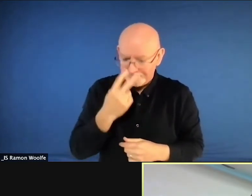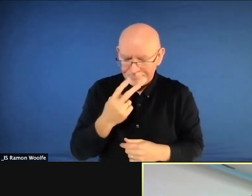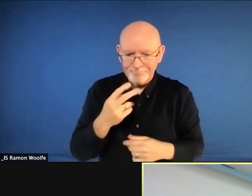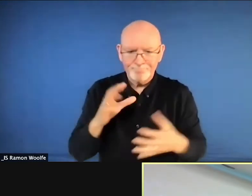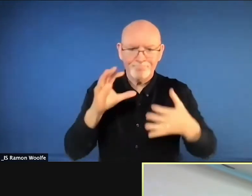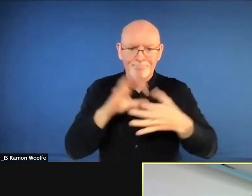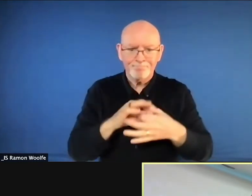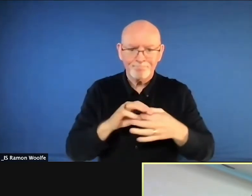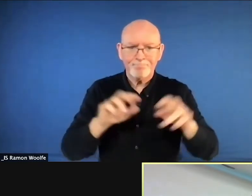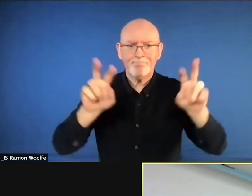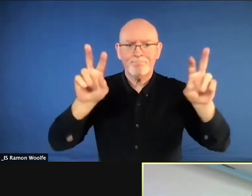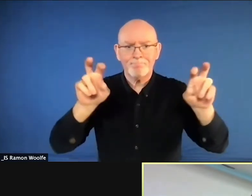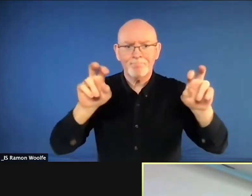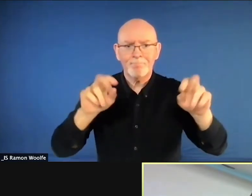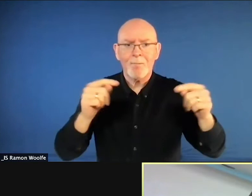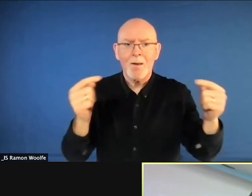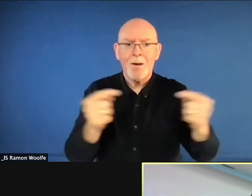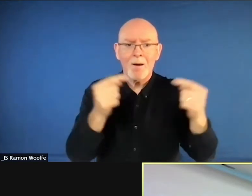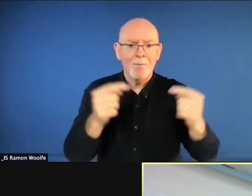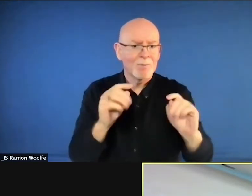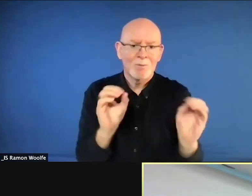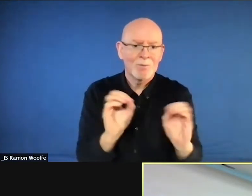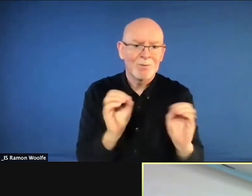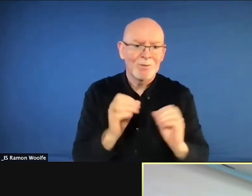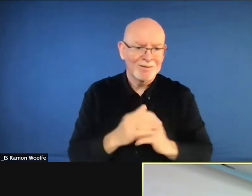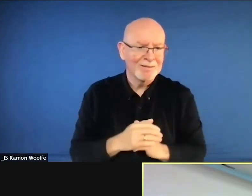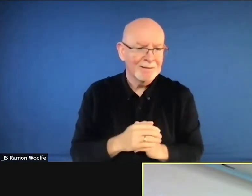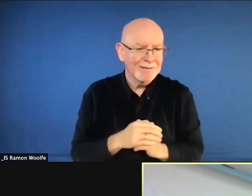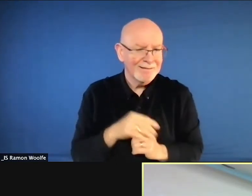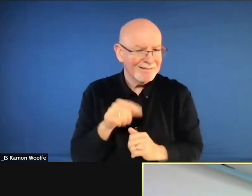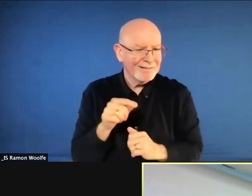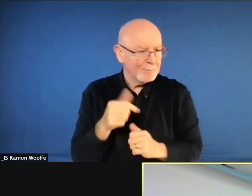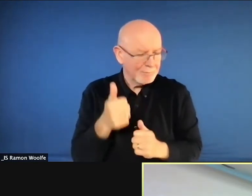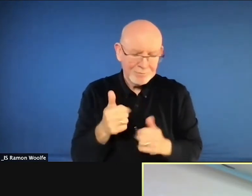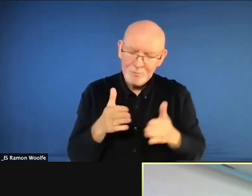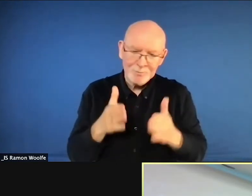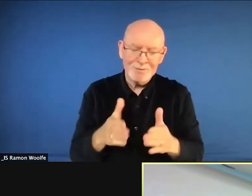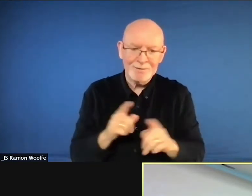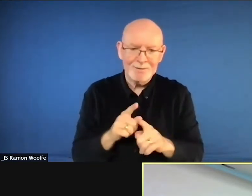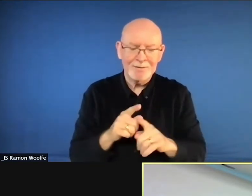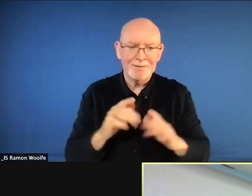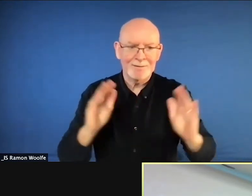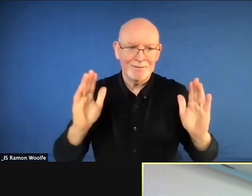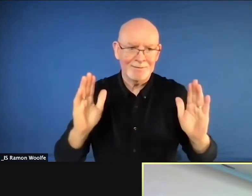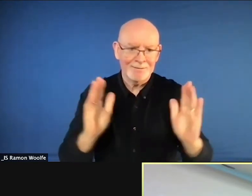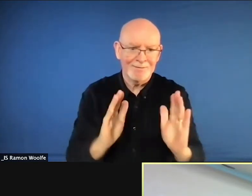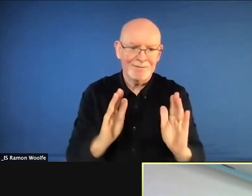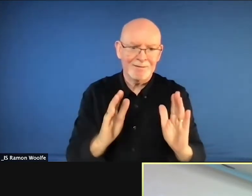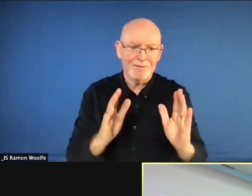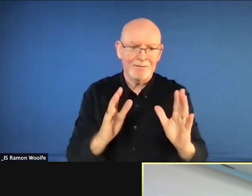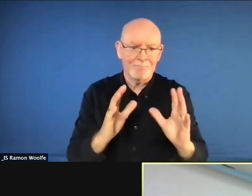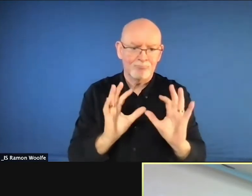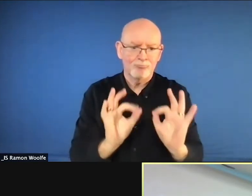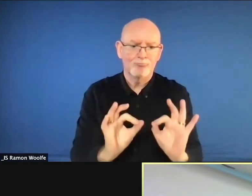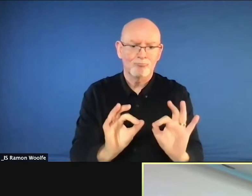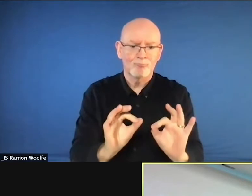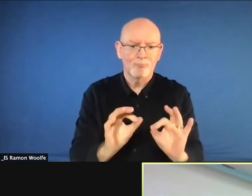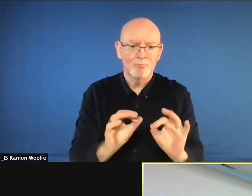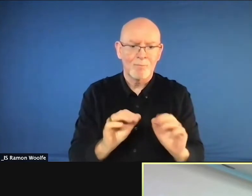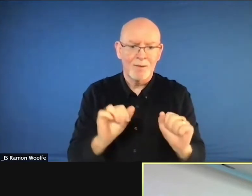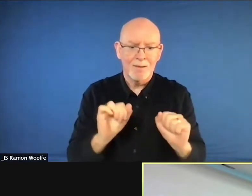limit, to mitigate any possibility of hurting people that we want to work